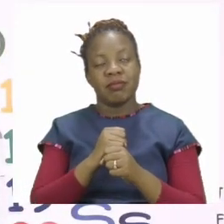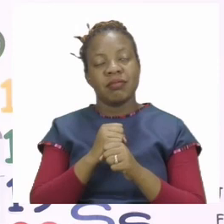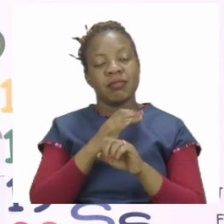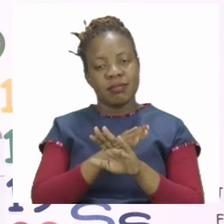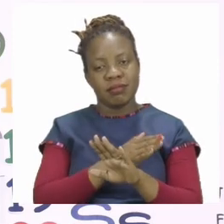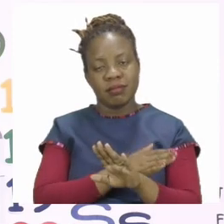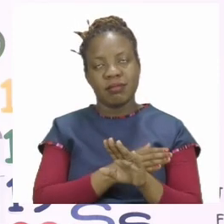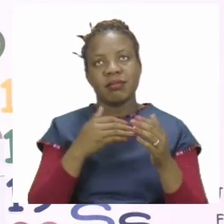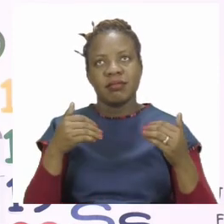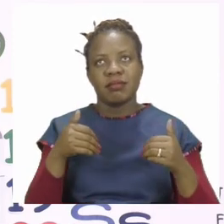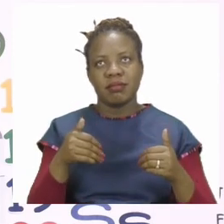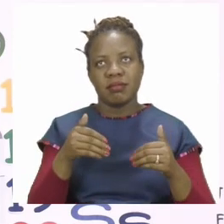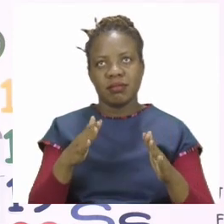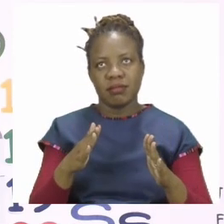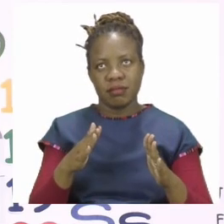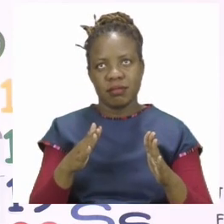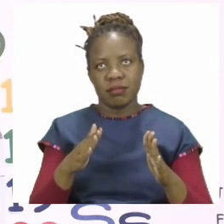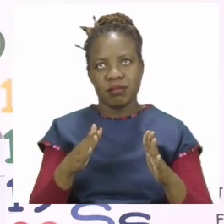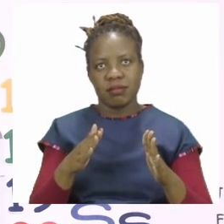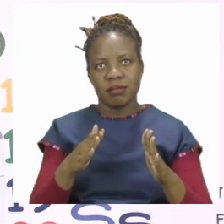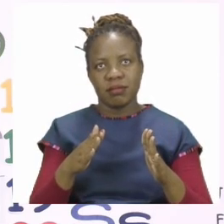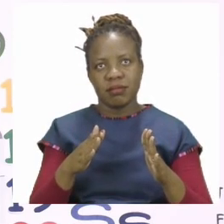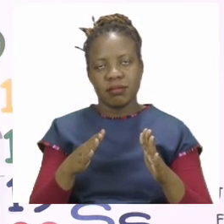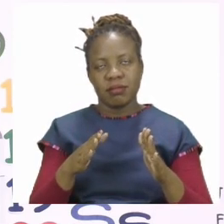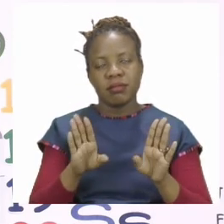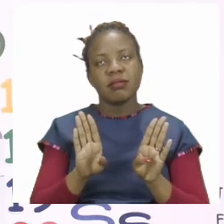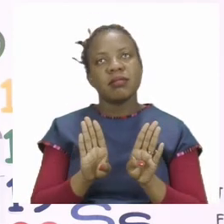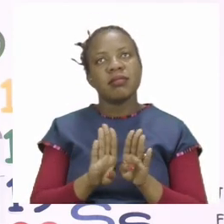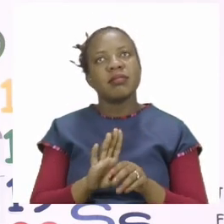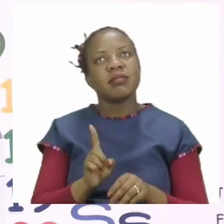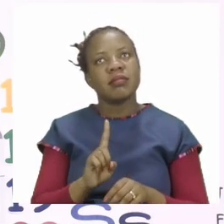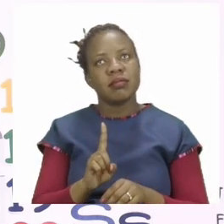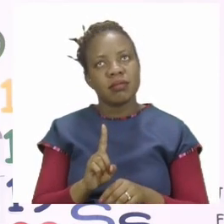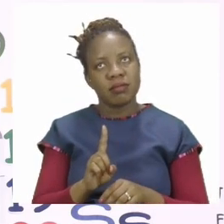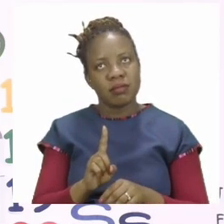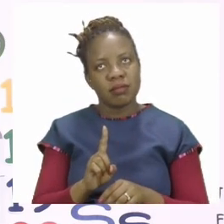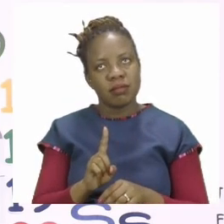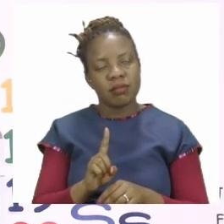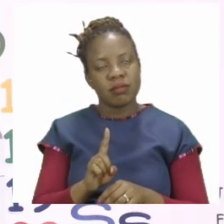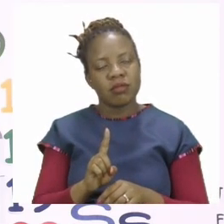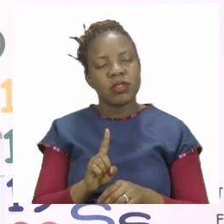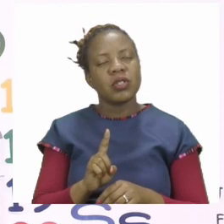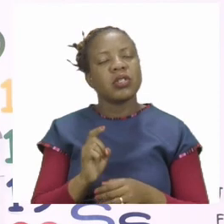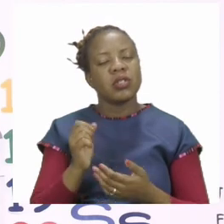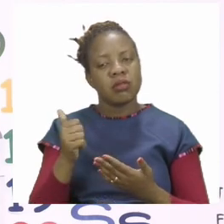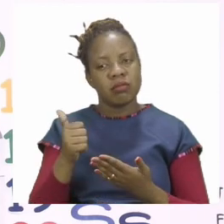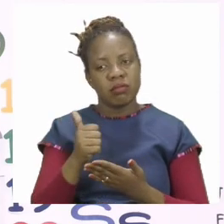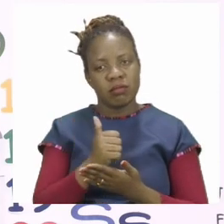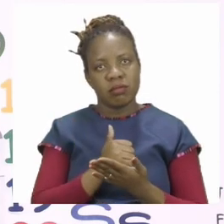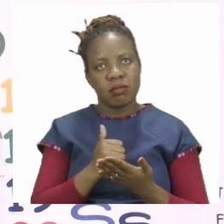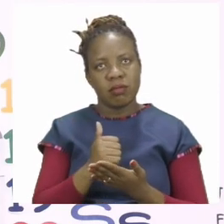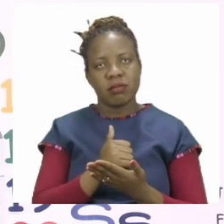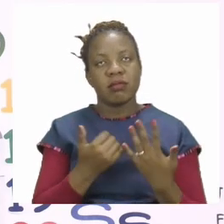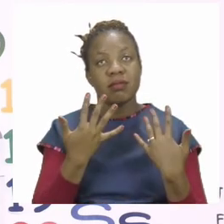our lesson, we have to keep the nasty germs away by